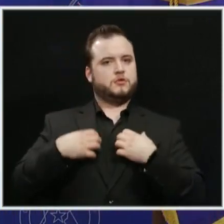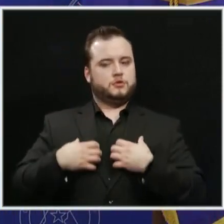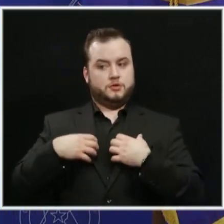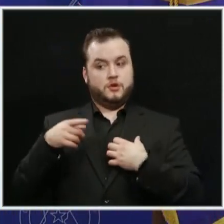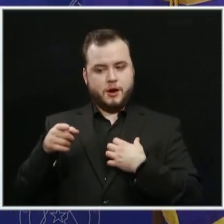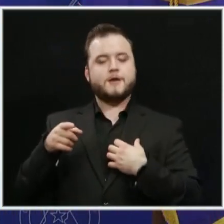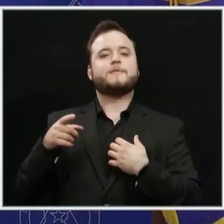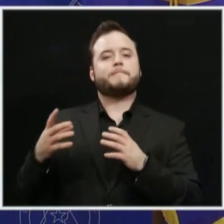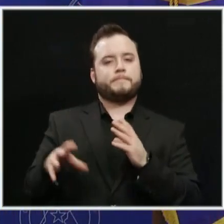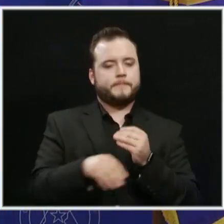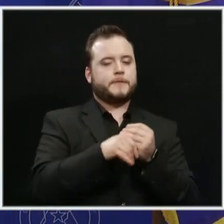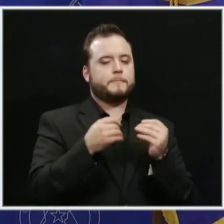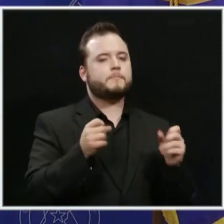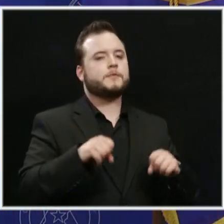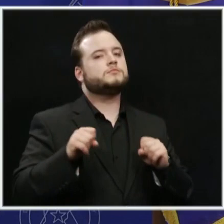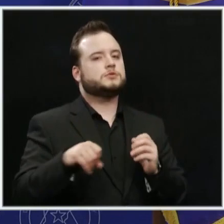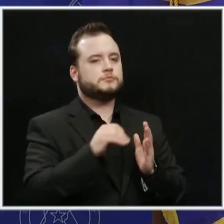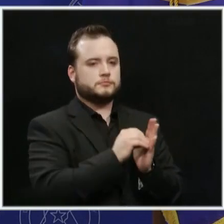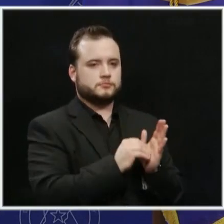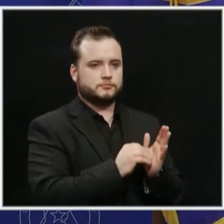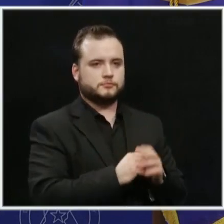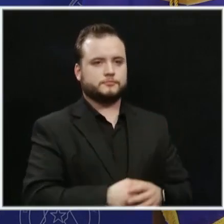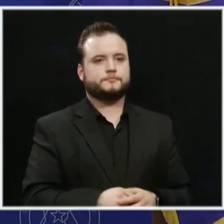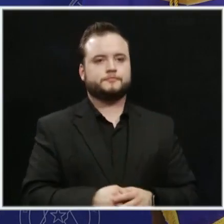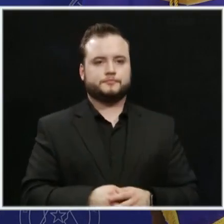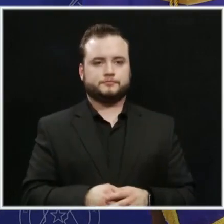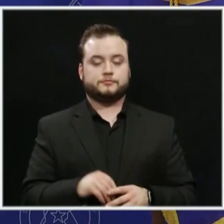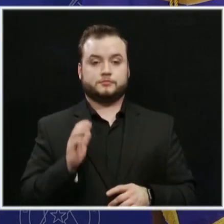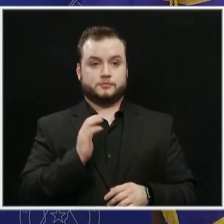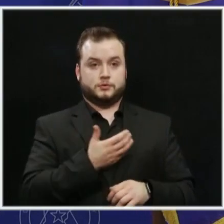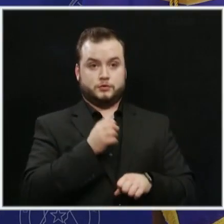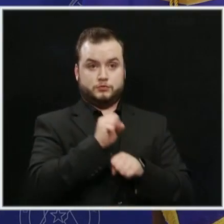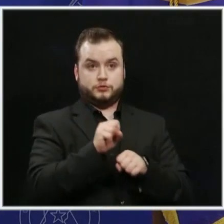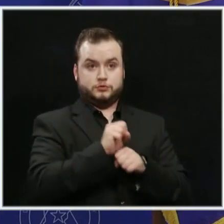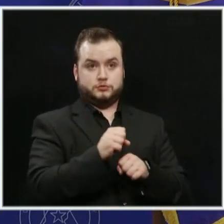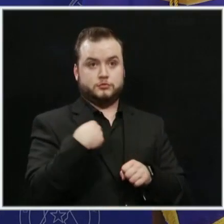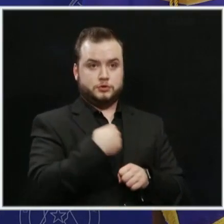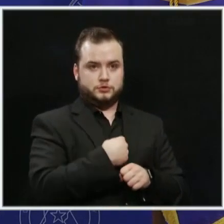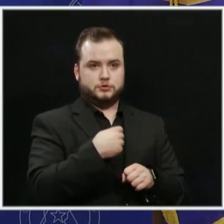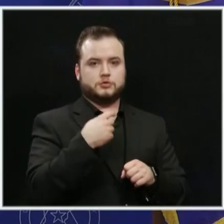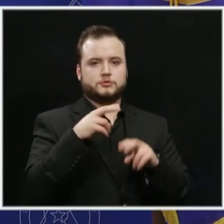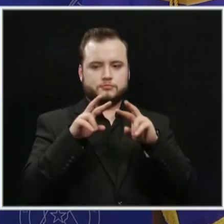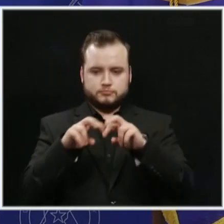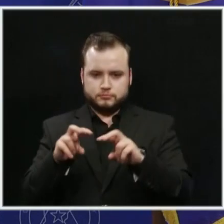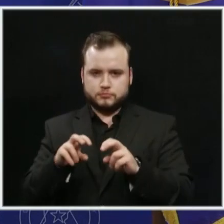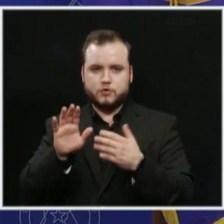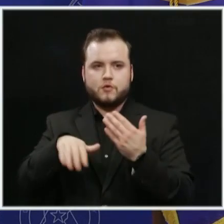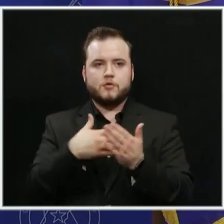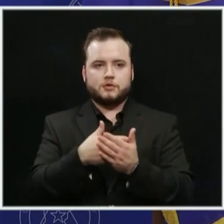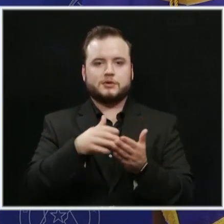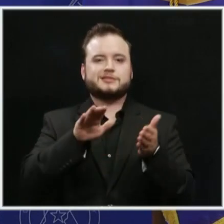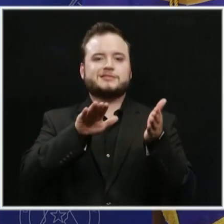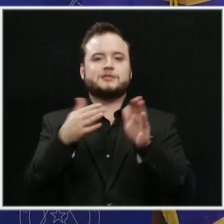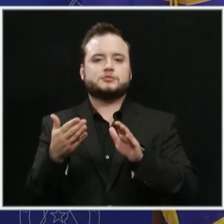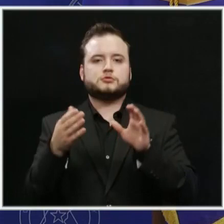Vital Records, and so we'll be gathering information on deaths where the